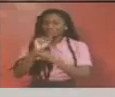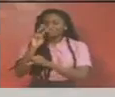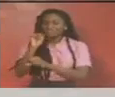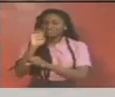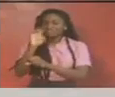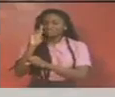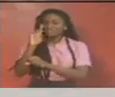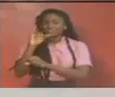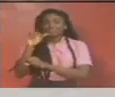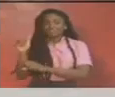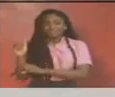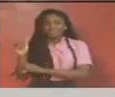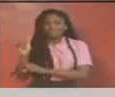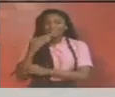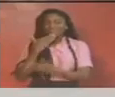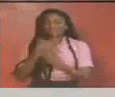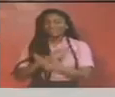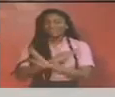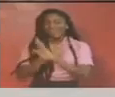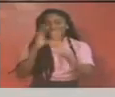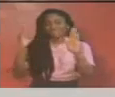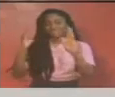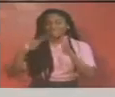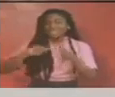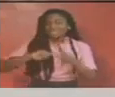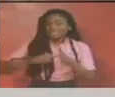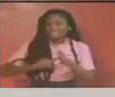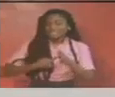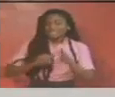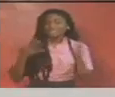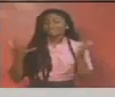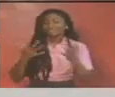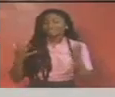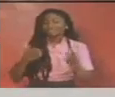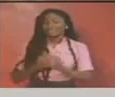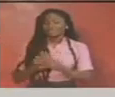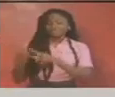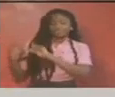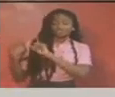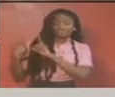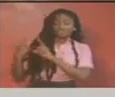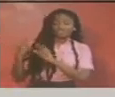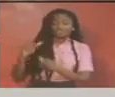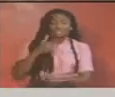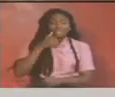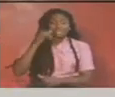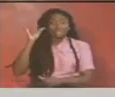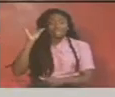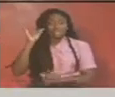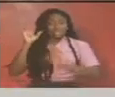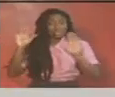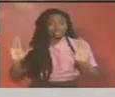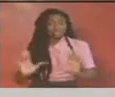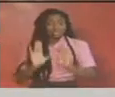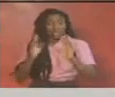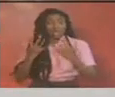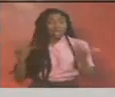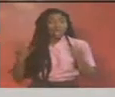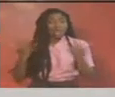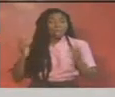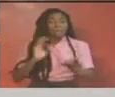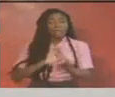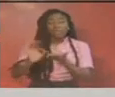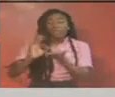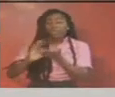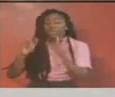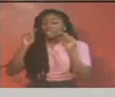public. So we begin with the clinical update as of Sunday, 21st March 2021. Total number of tested persons so